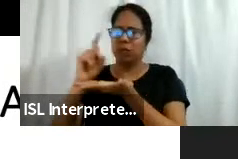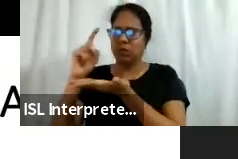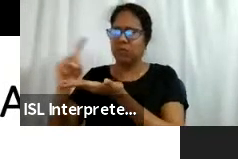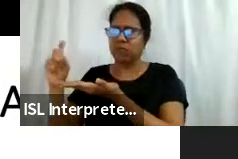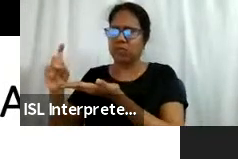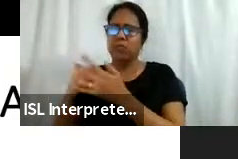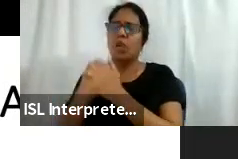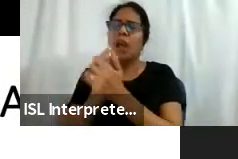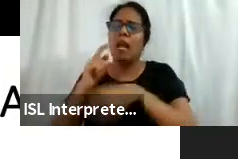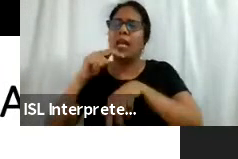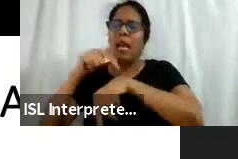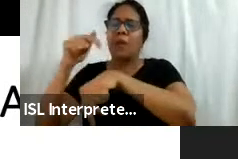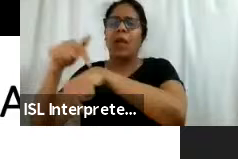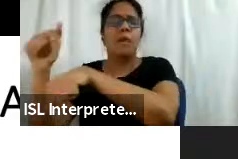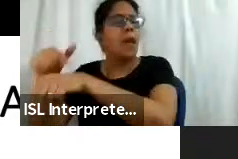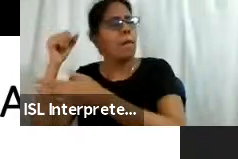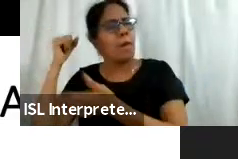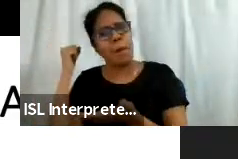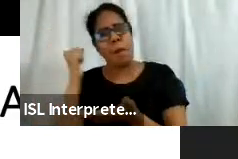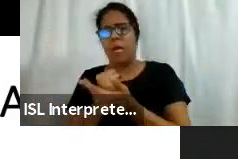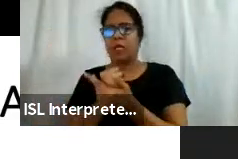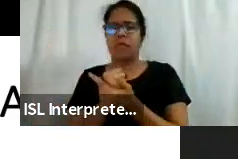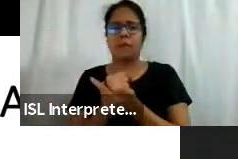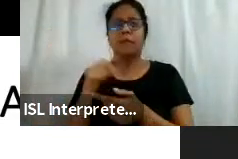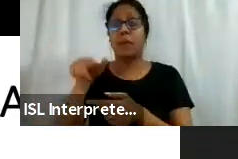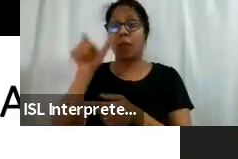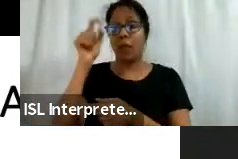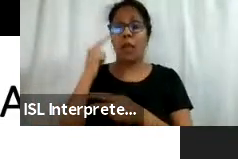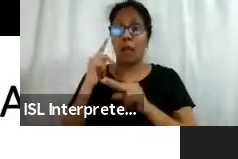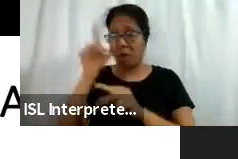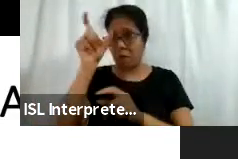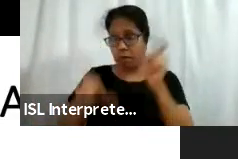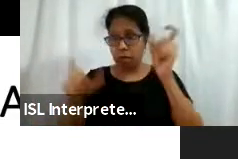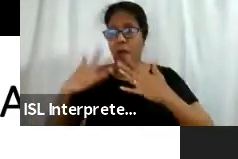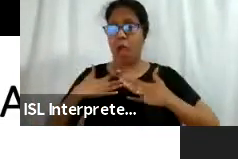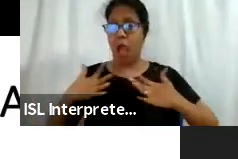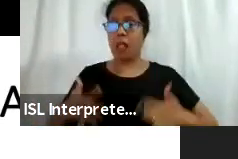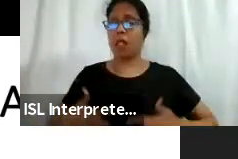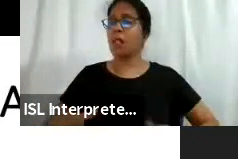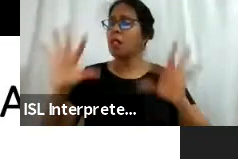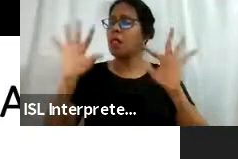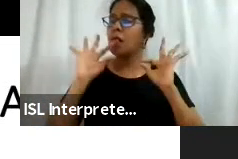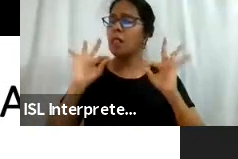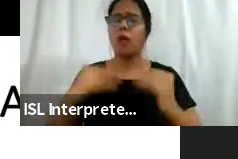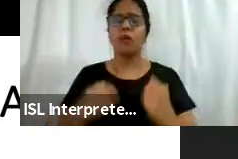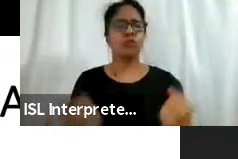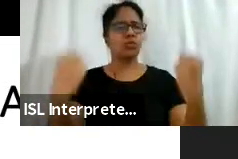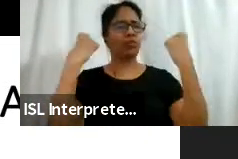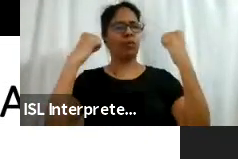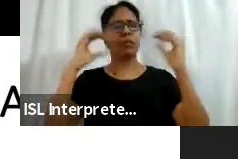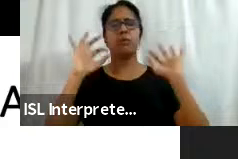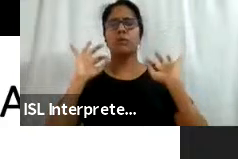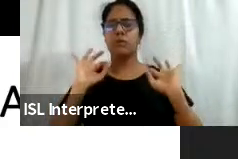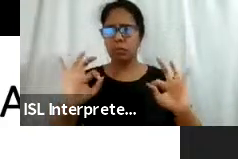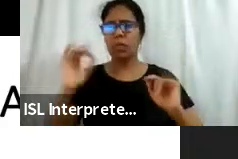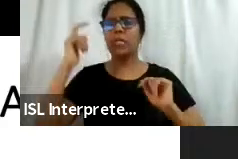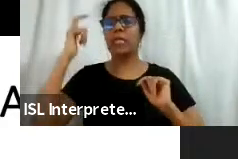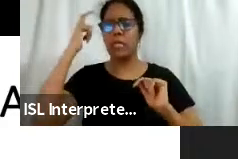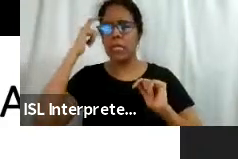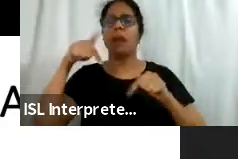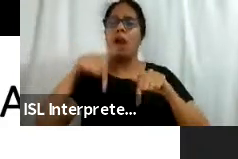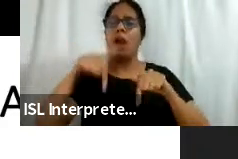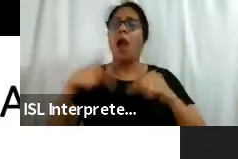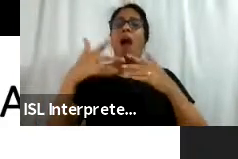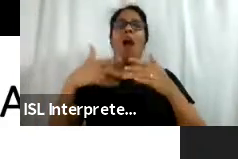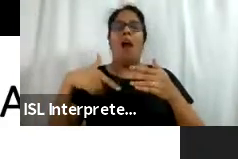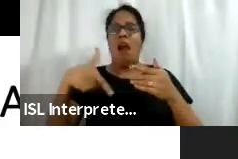If you are healthy enough, or if you think you are strong enough, please clean all the surfaces of